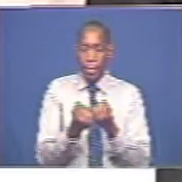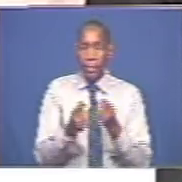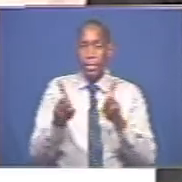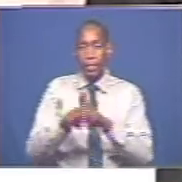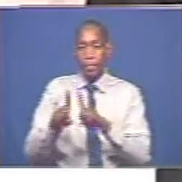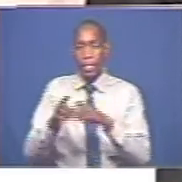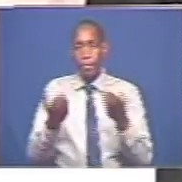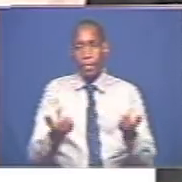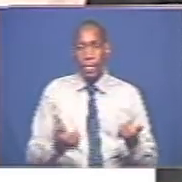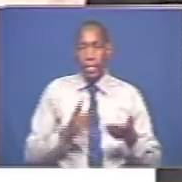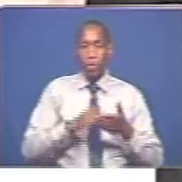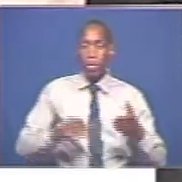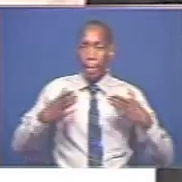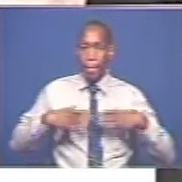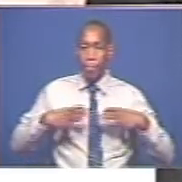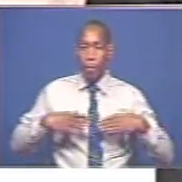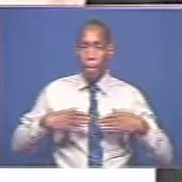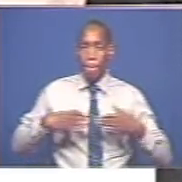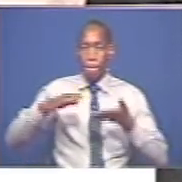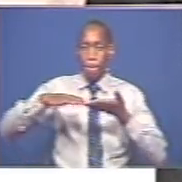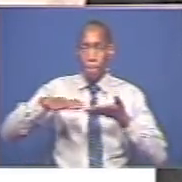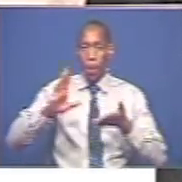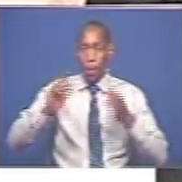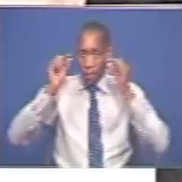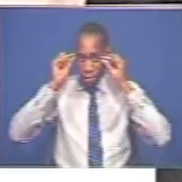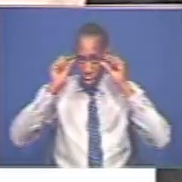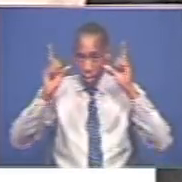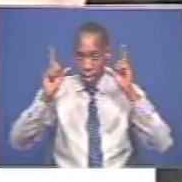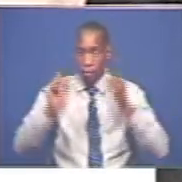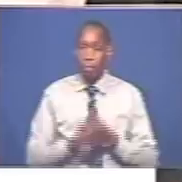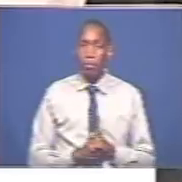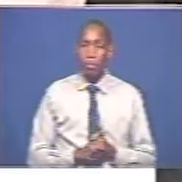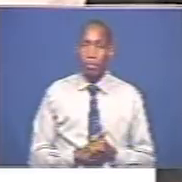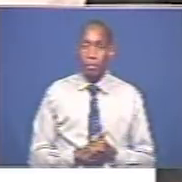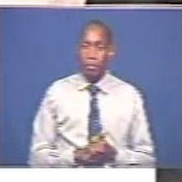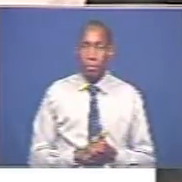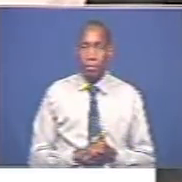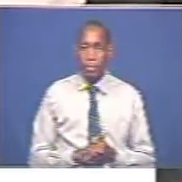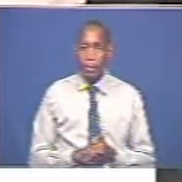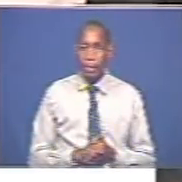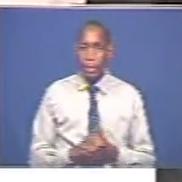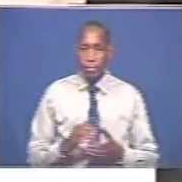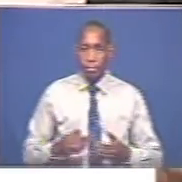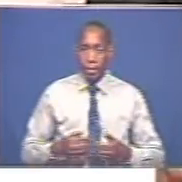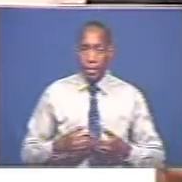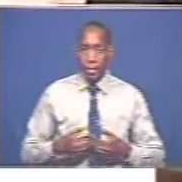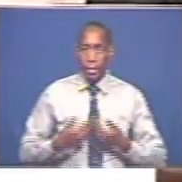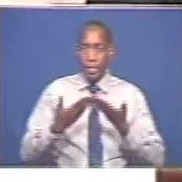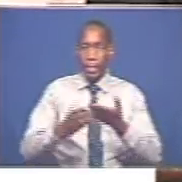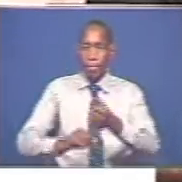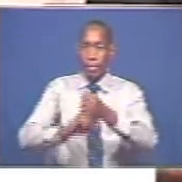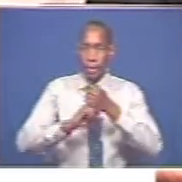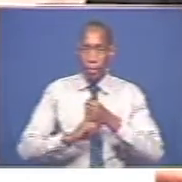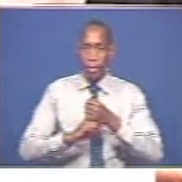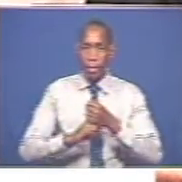need people to be a little more sensitive. I mean, you know, giving that support. I like the way Mrs.